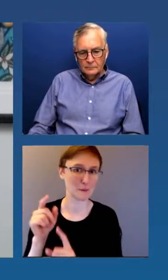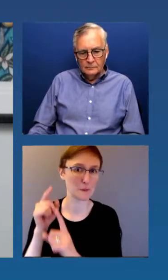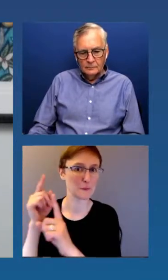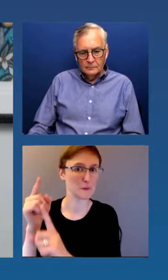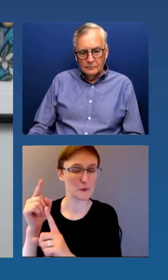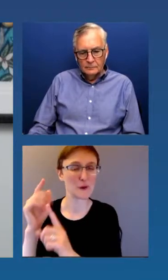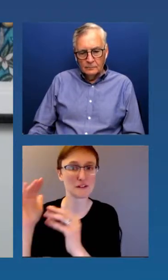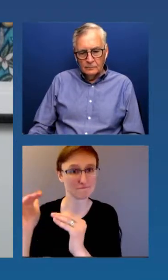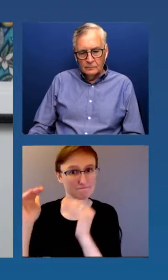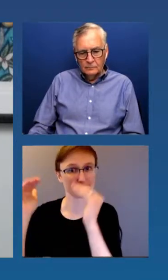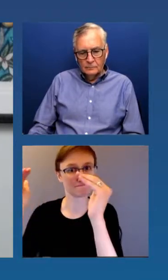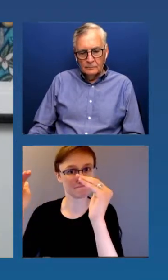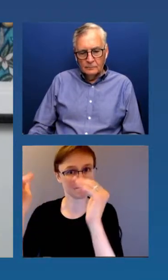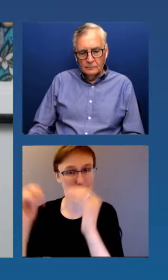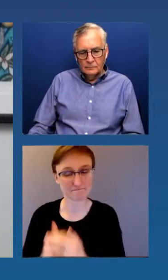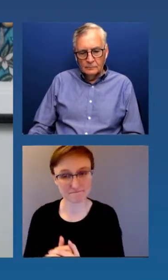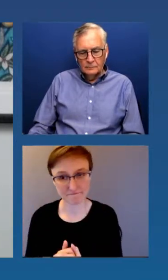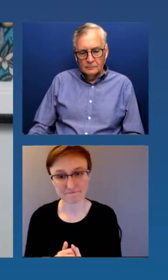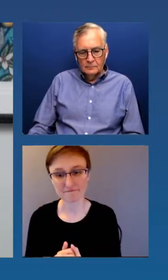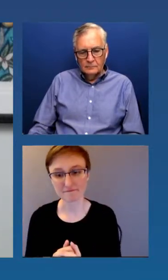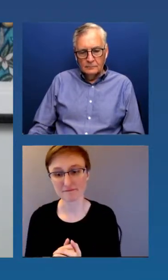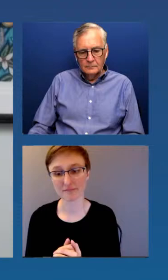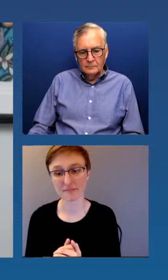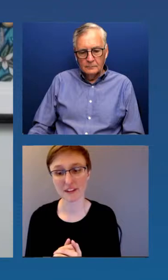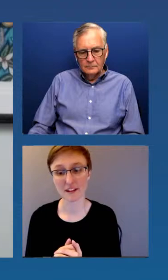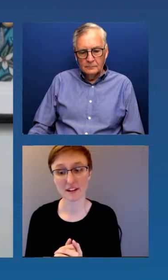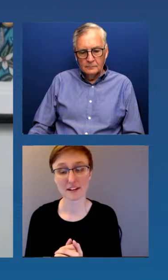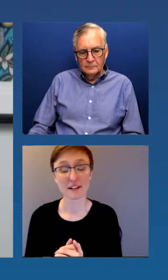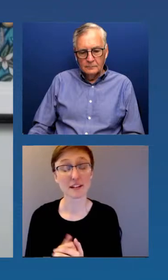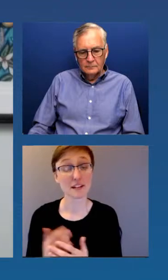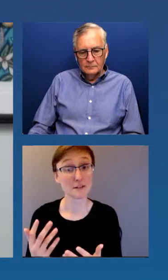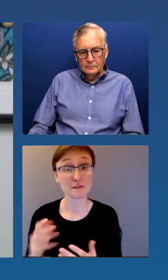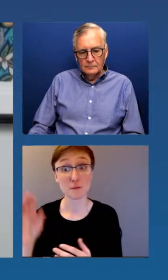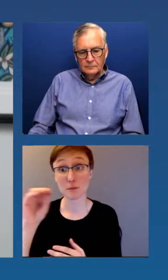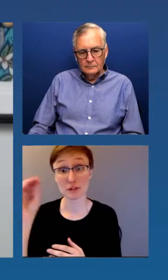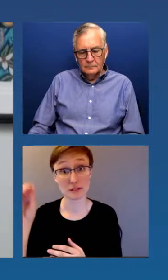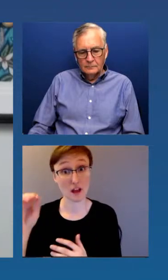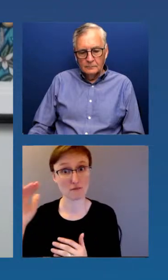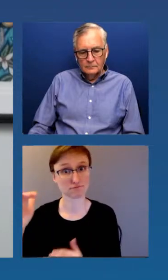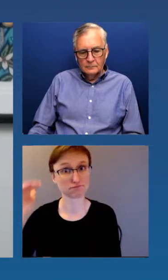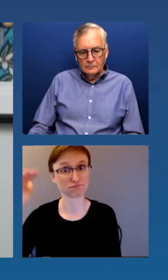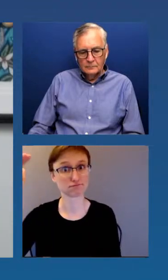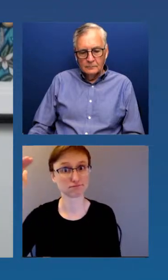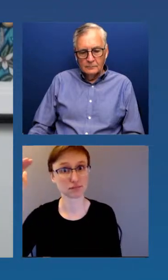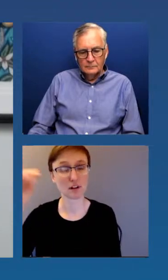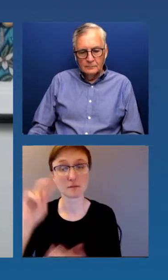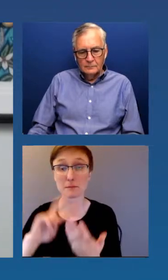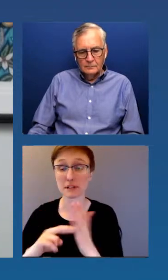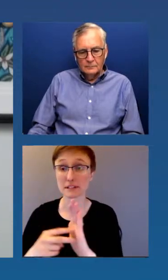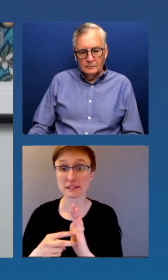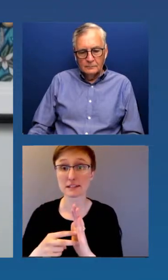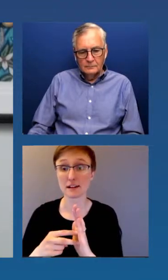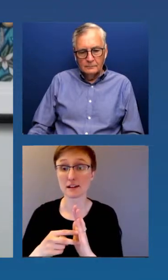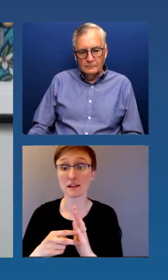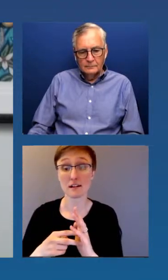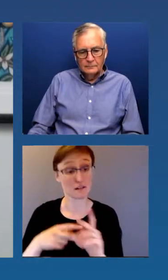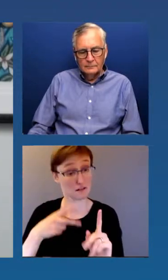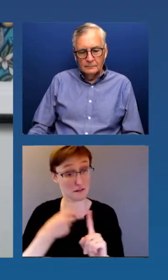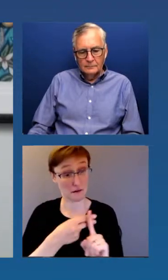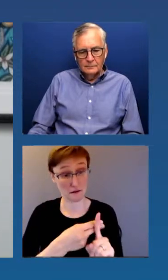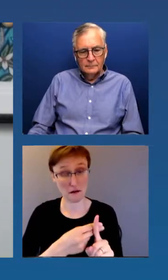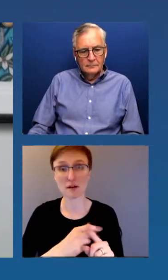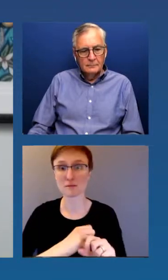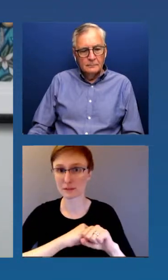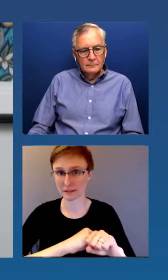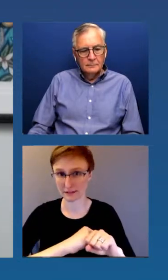go, what we get is individuals who are protected and fewer